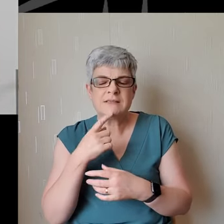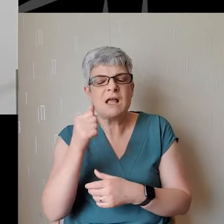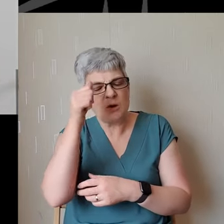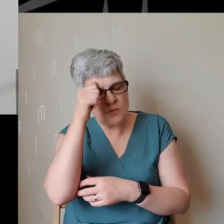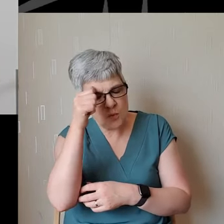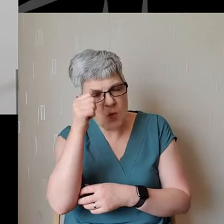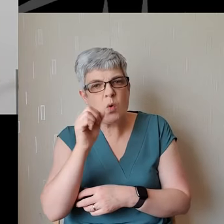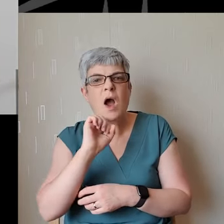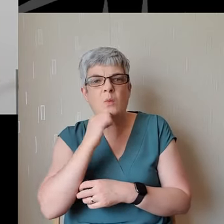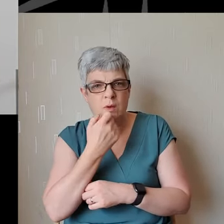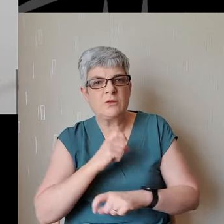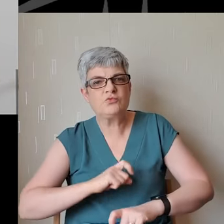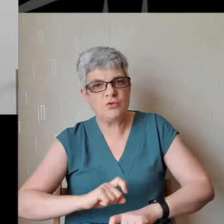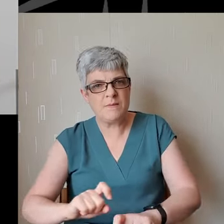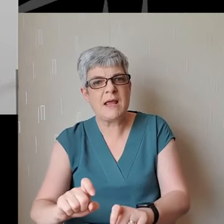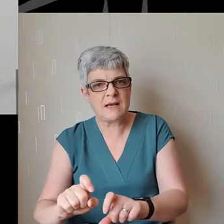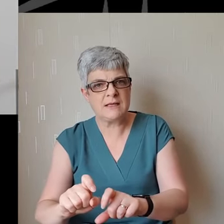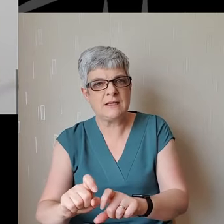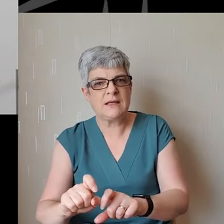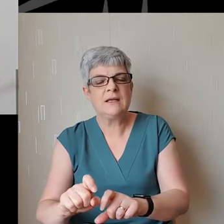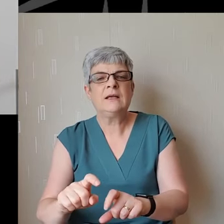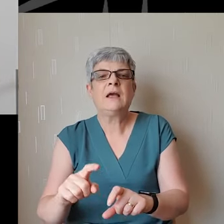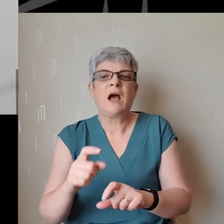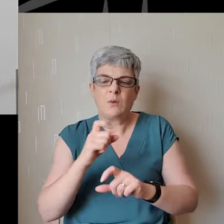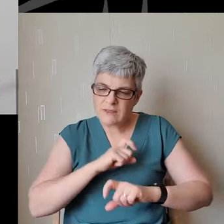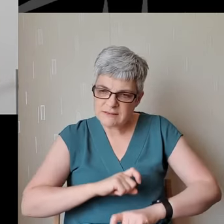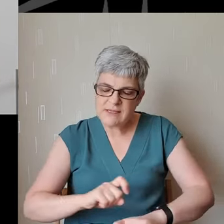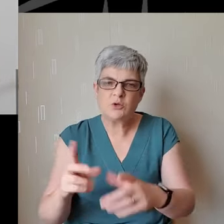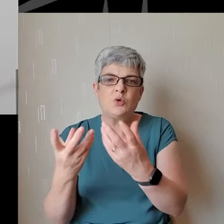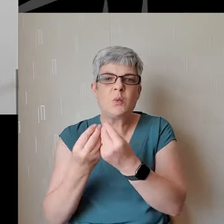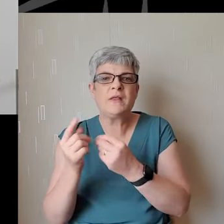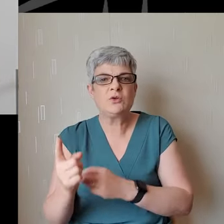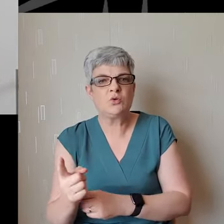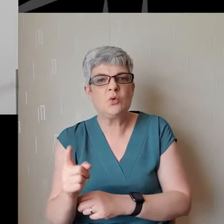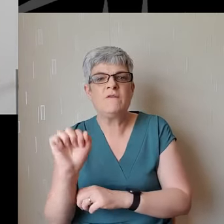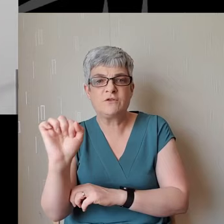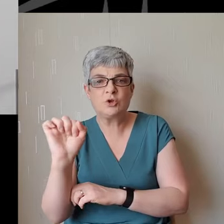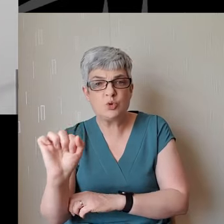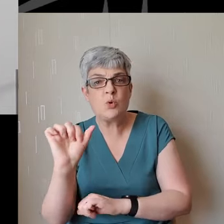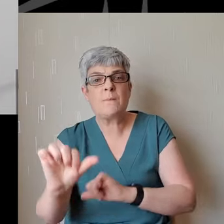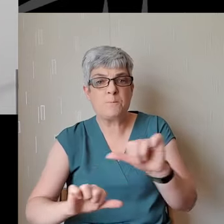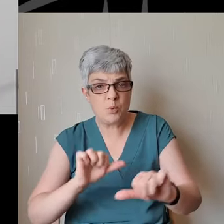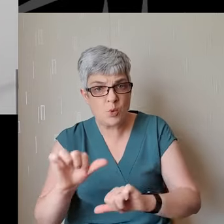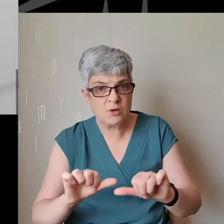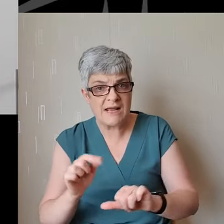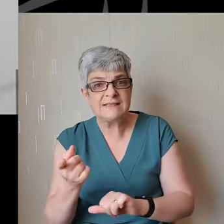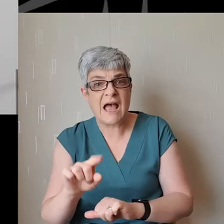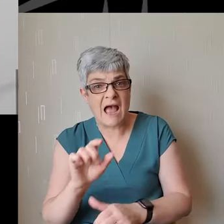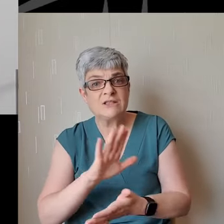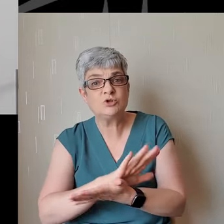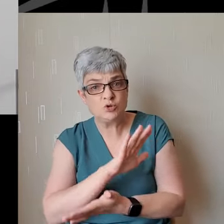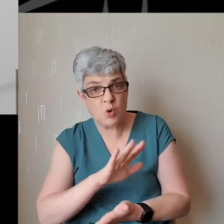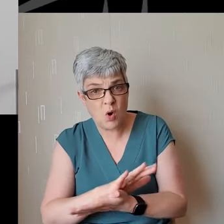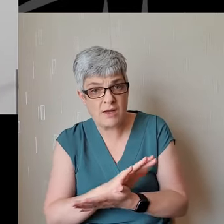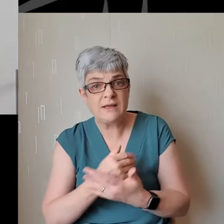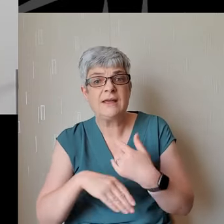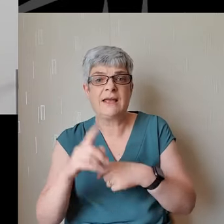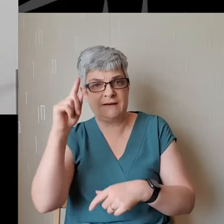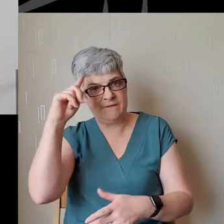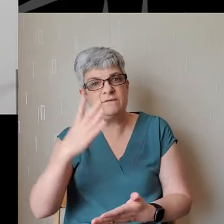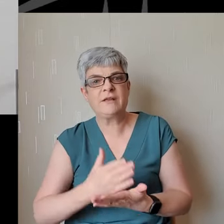I will remain, and I will continue with all of you for your progress and joy in the faith."